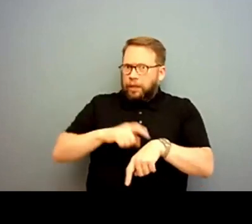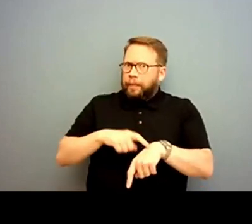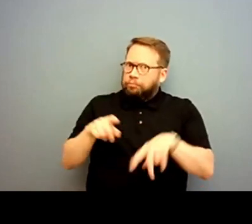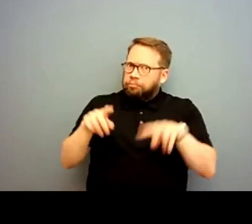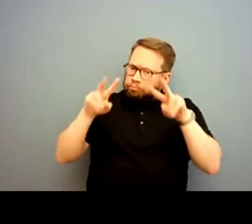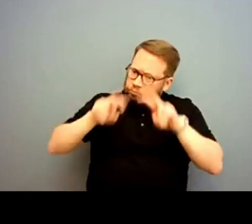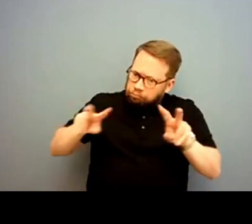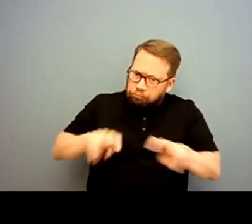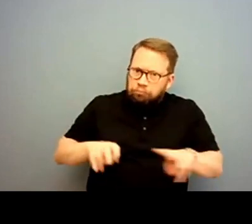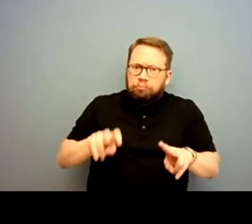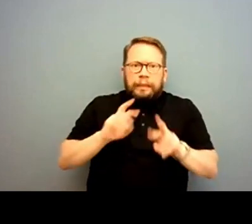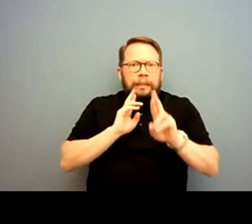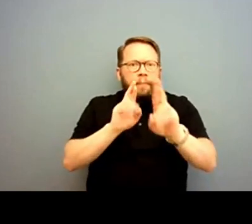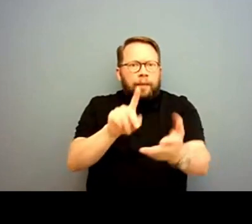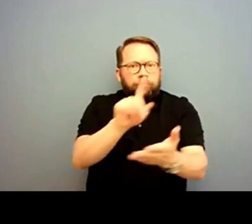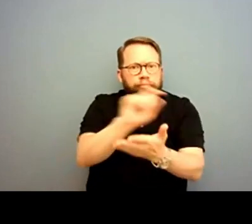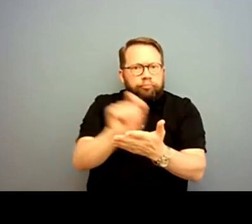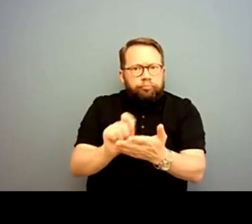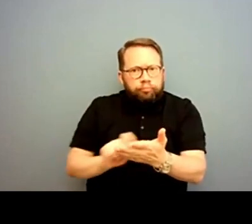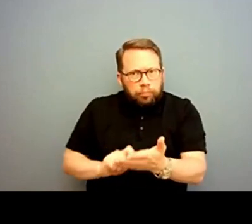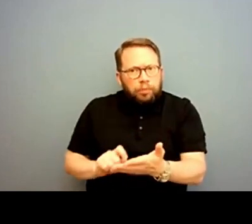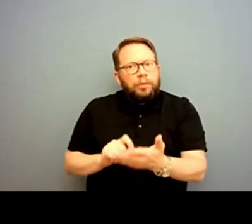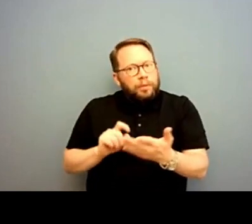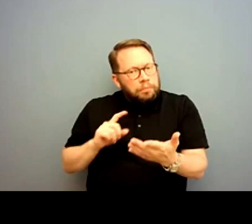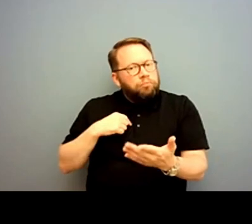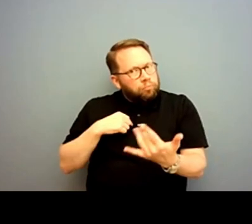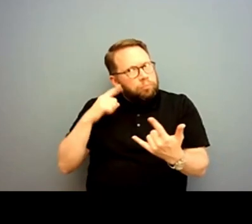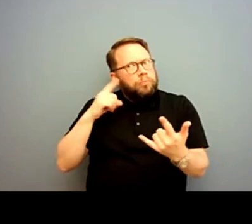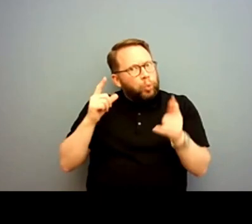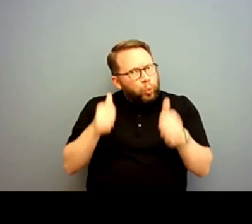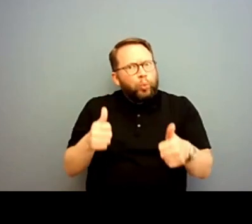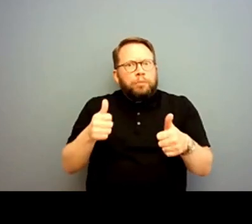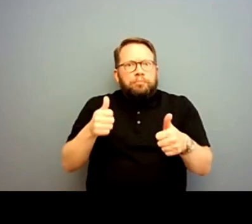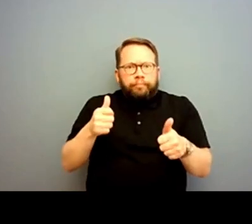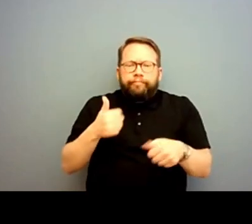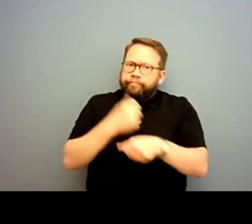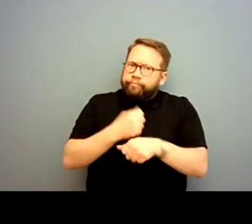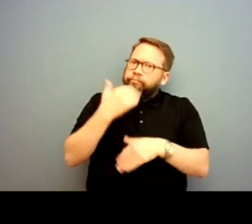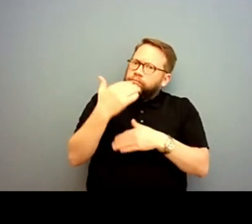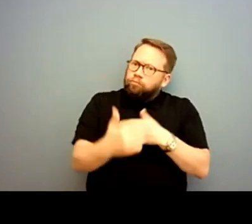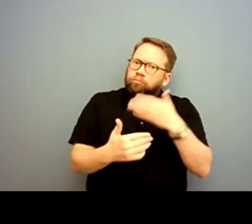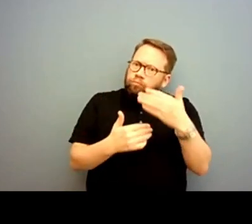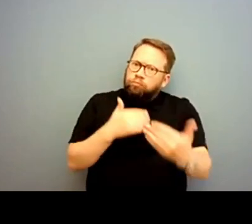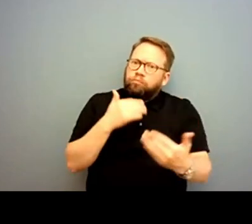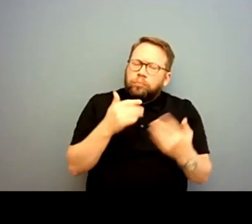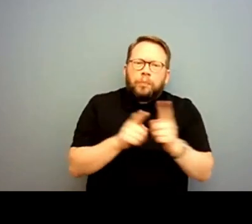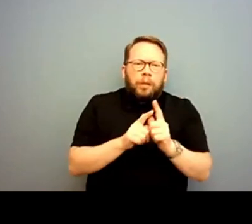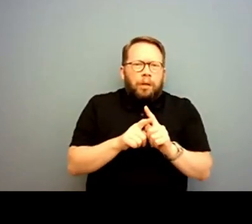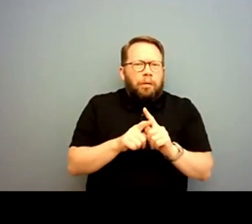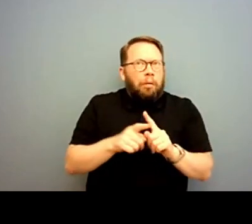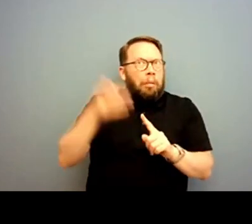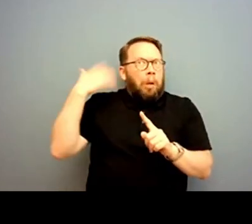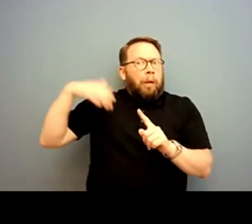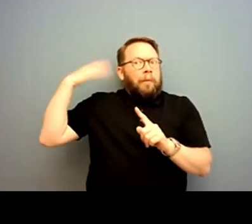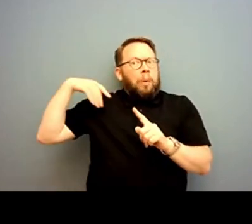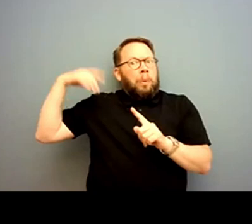to stack up. The traditional arguments are giving way to newer arguments about